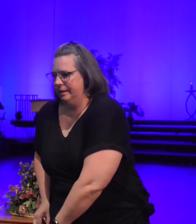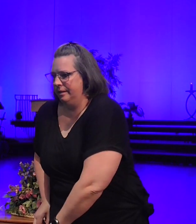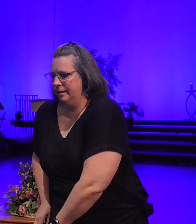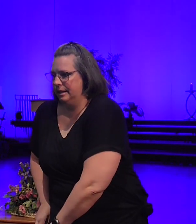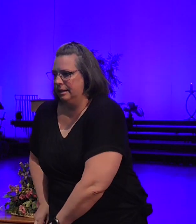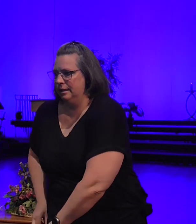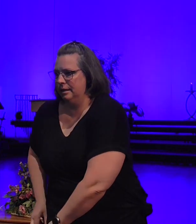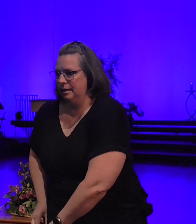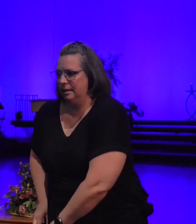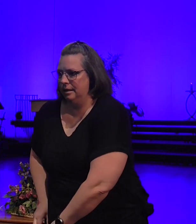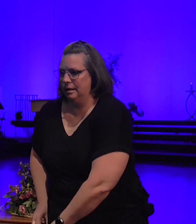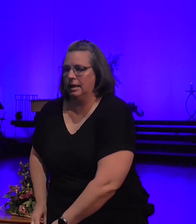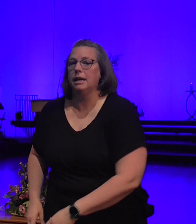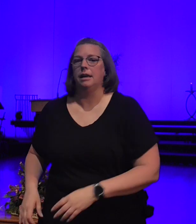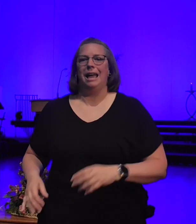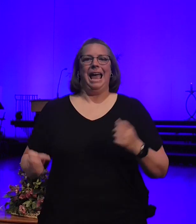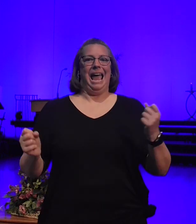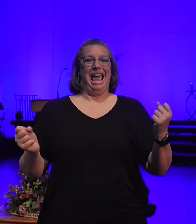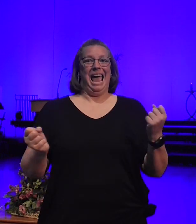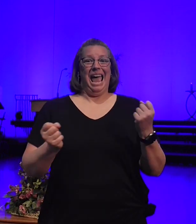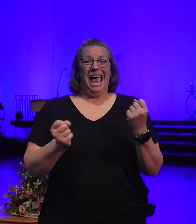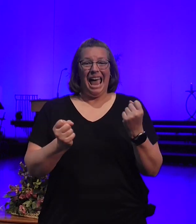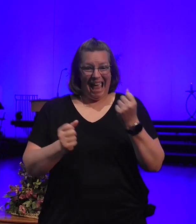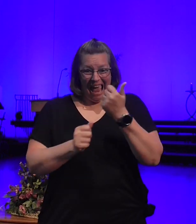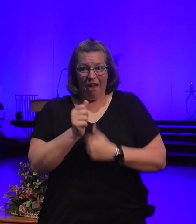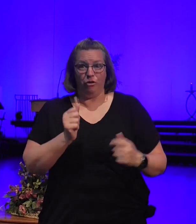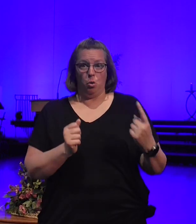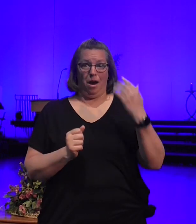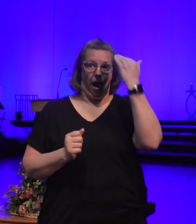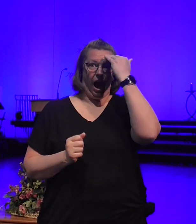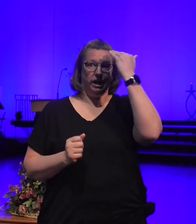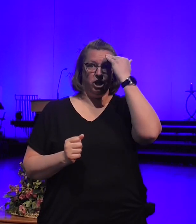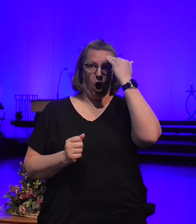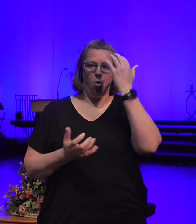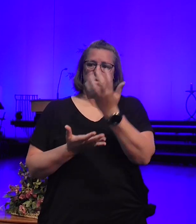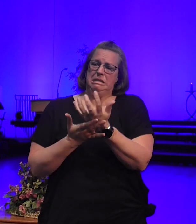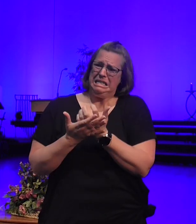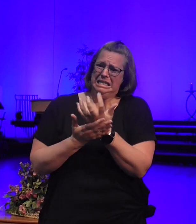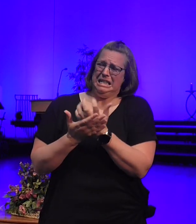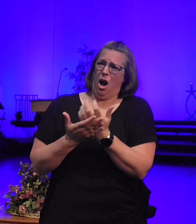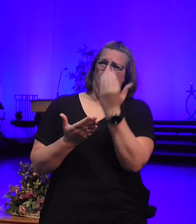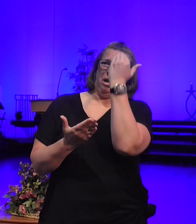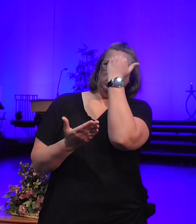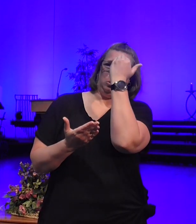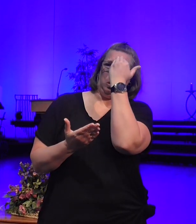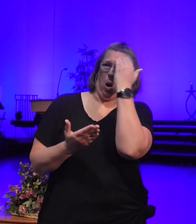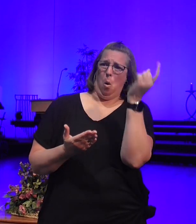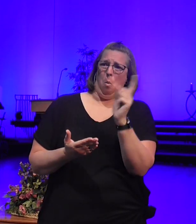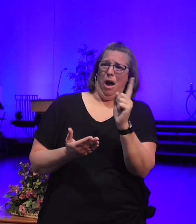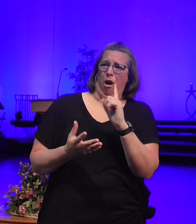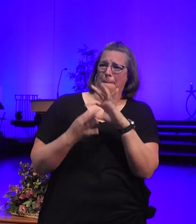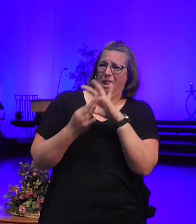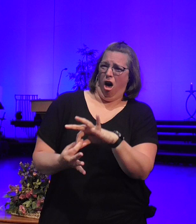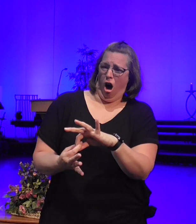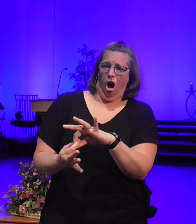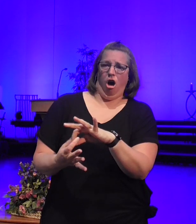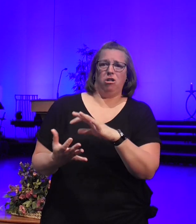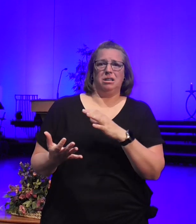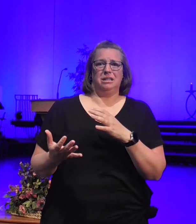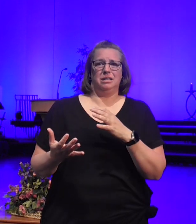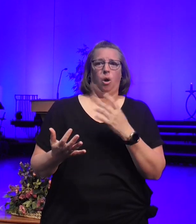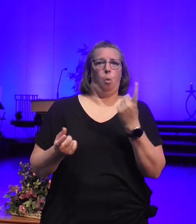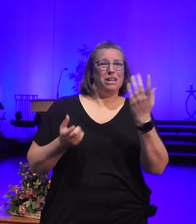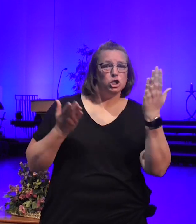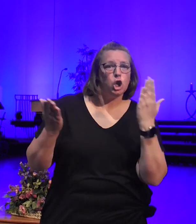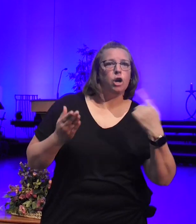belonging. Yearns for a sense of, I know where I belong. I know who I belong to and what